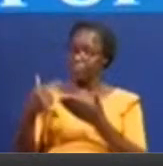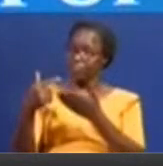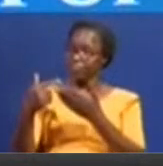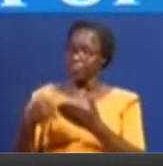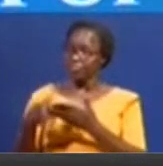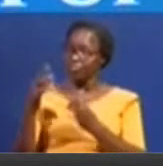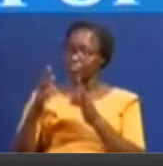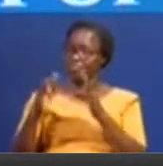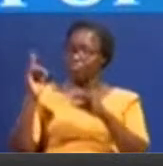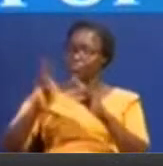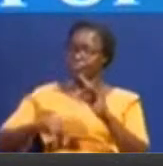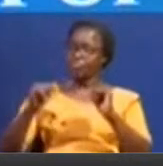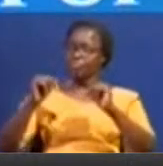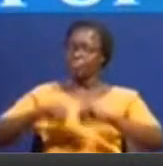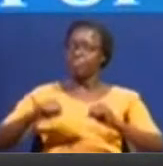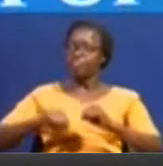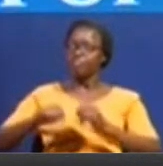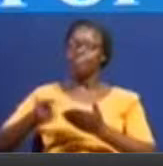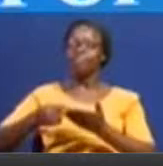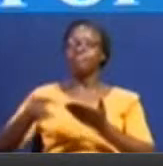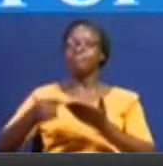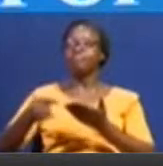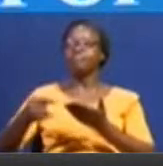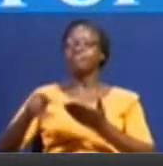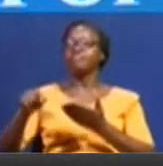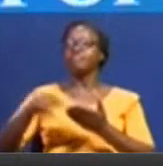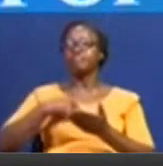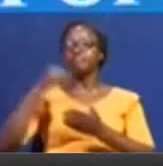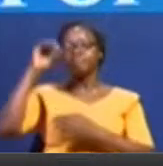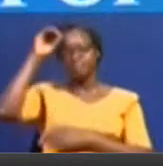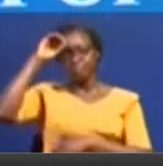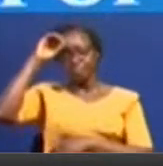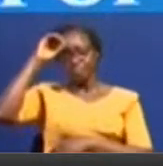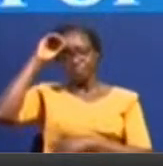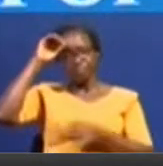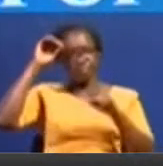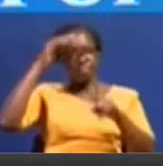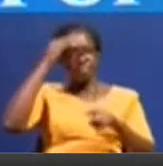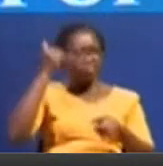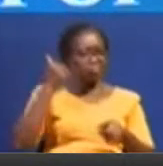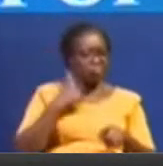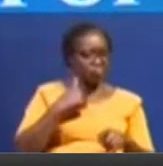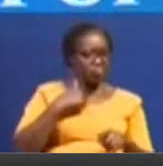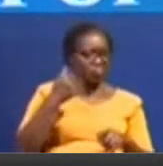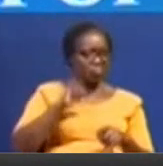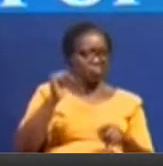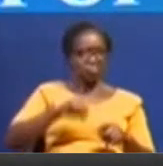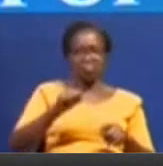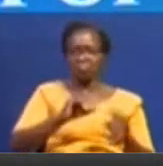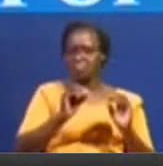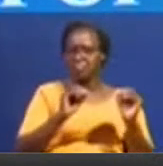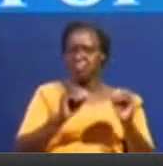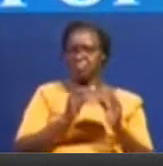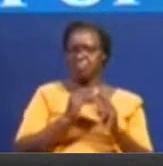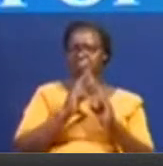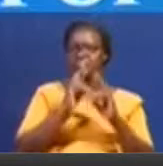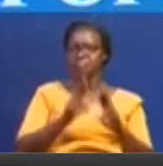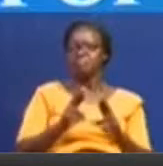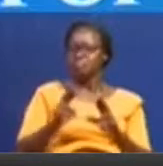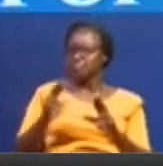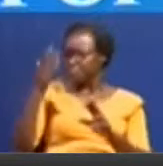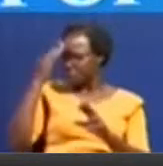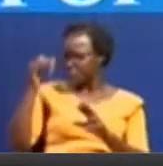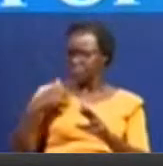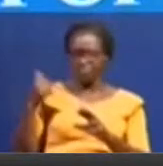if we can't agree, let's put it down. This is my opinion. This is why I don't agree with the results that were presented. This is